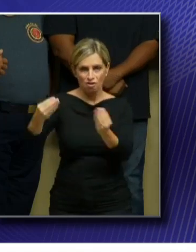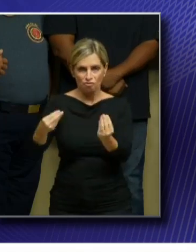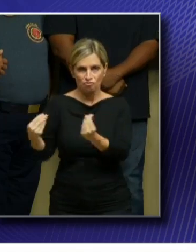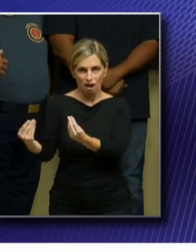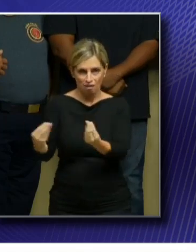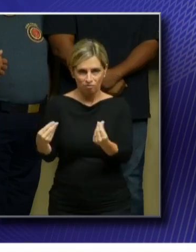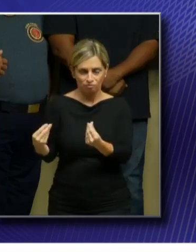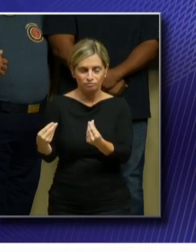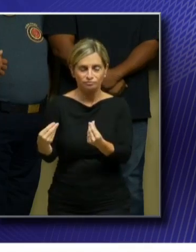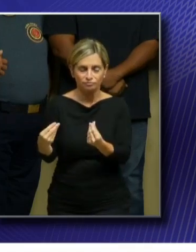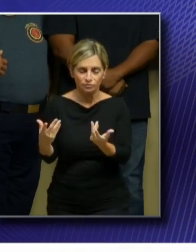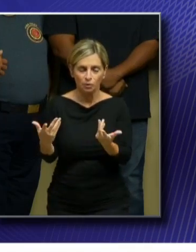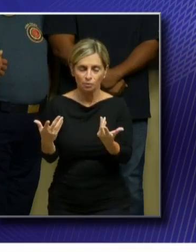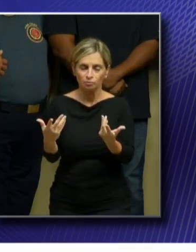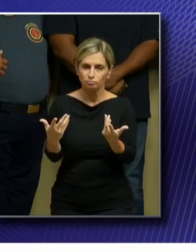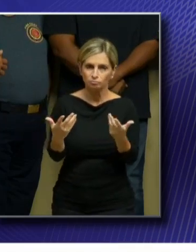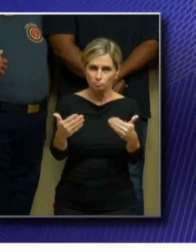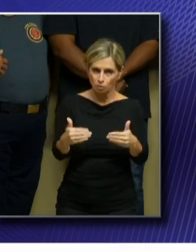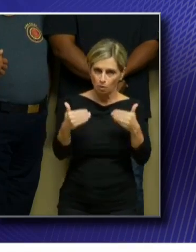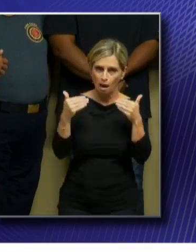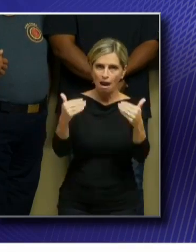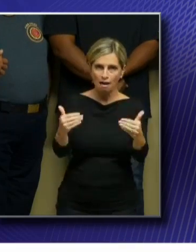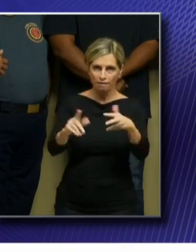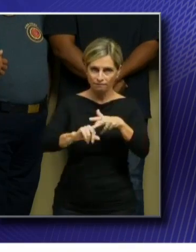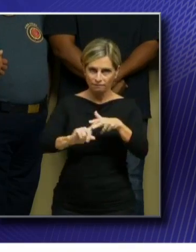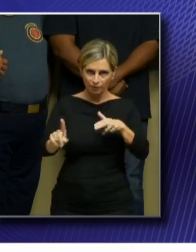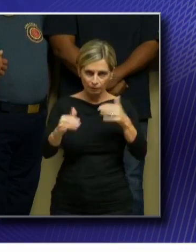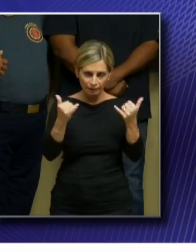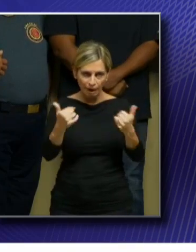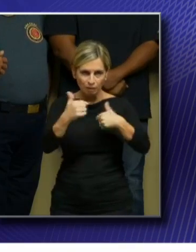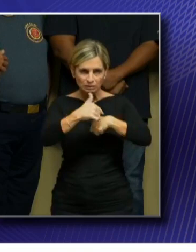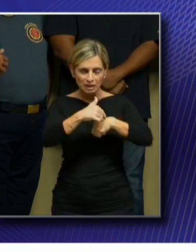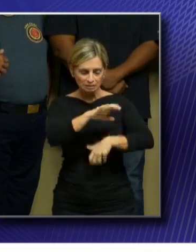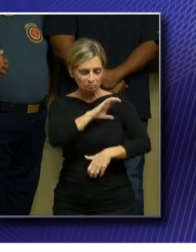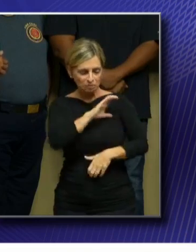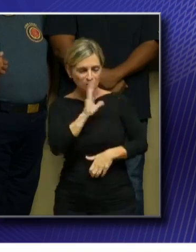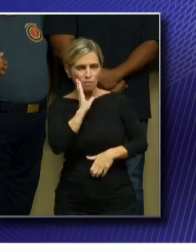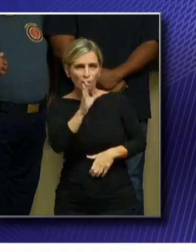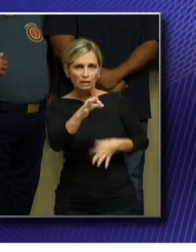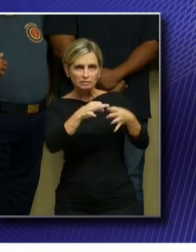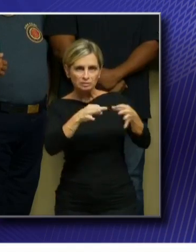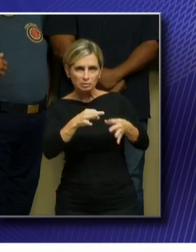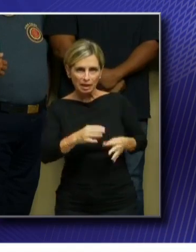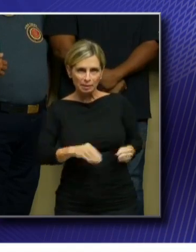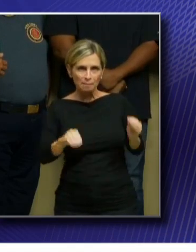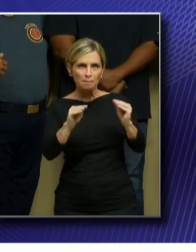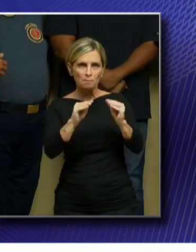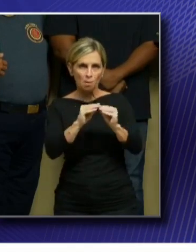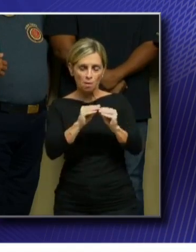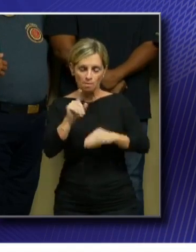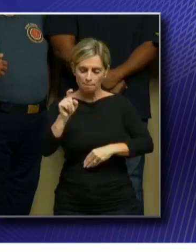this mandatory evacuation. The sheriff's going to talk a little bit about how that's going to work, but mandatory